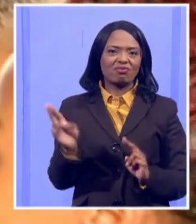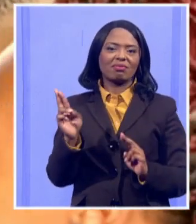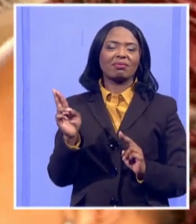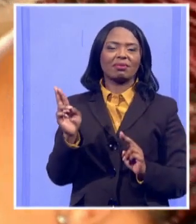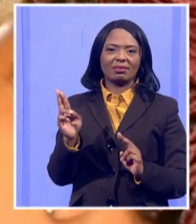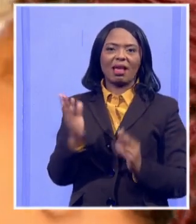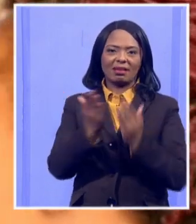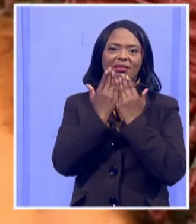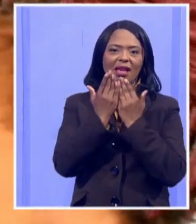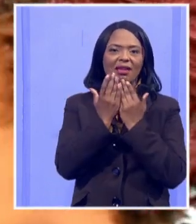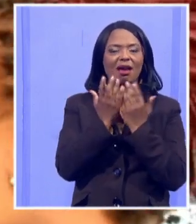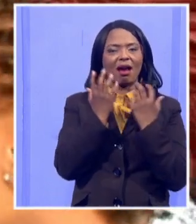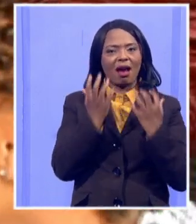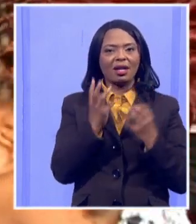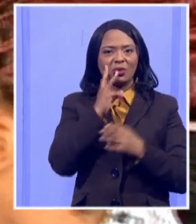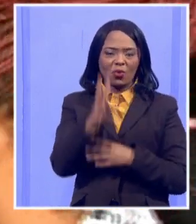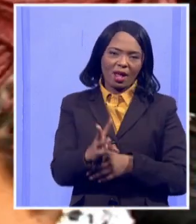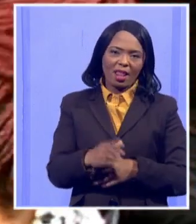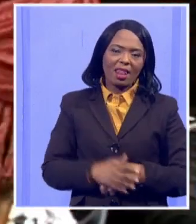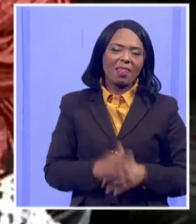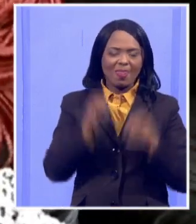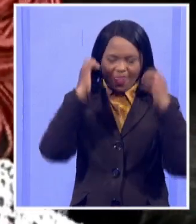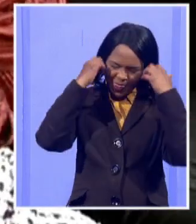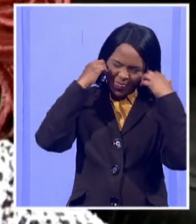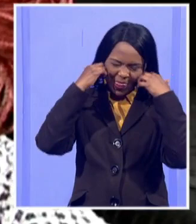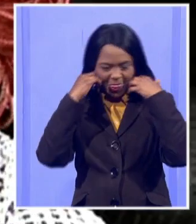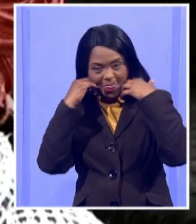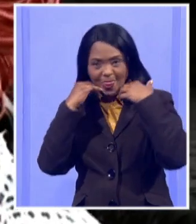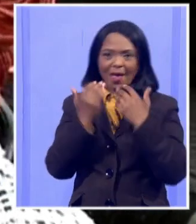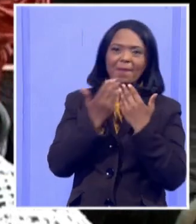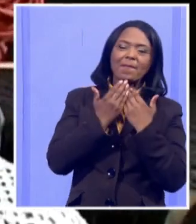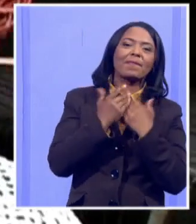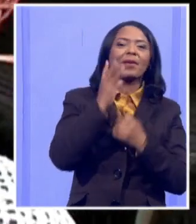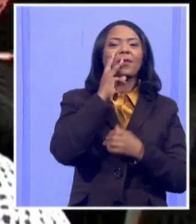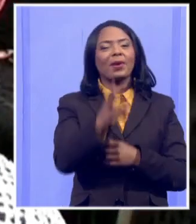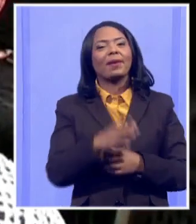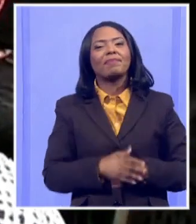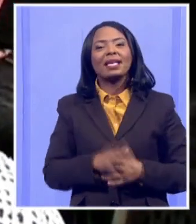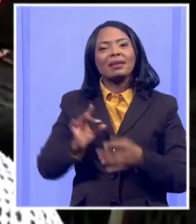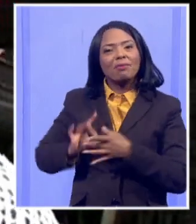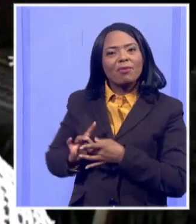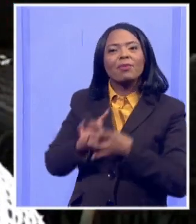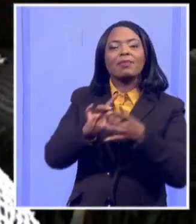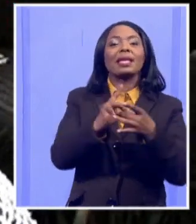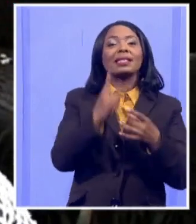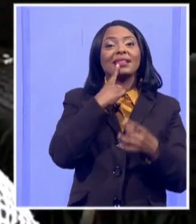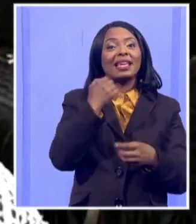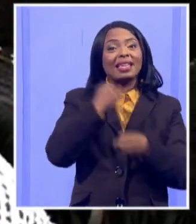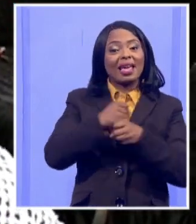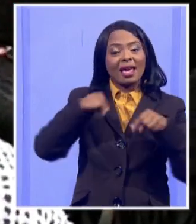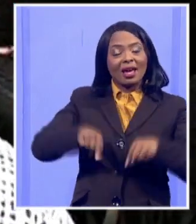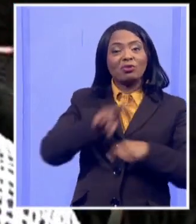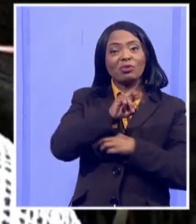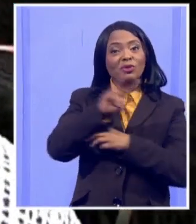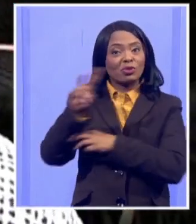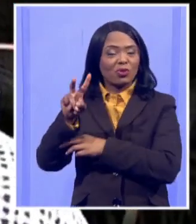going to study very hard, they are committed, they're dedicated, and like Terence said, that this year the matric class will do